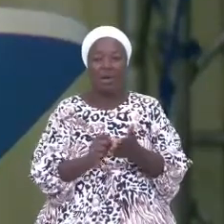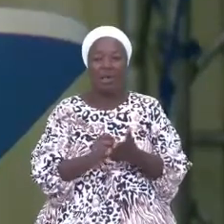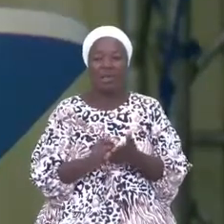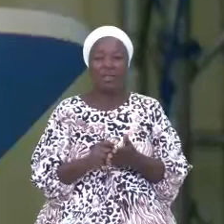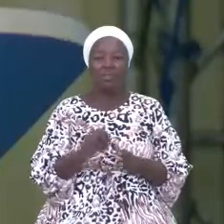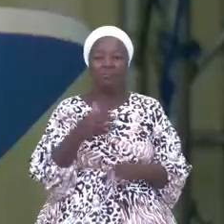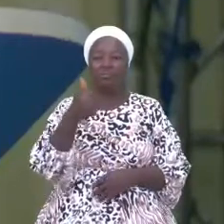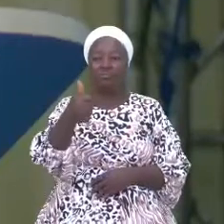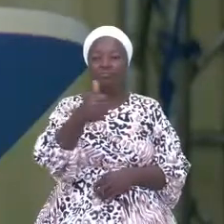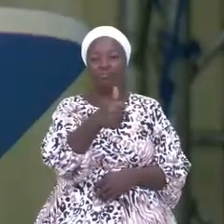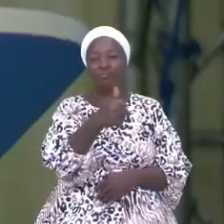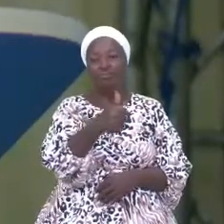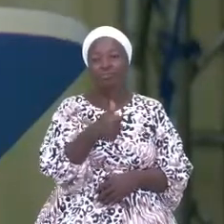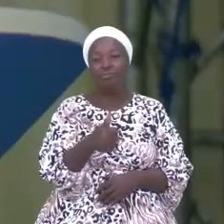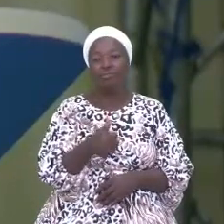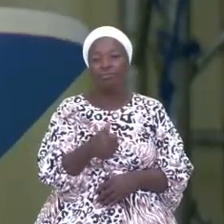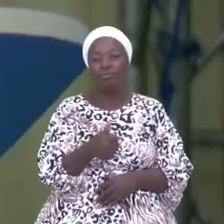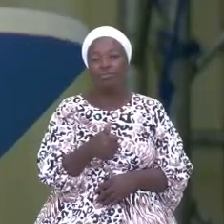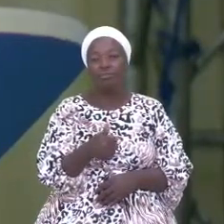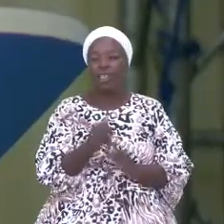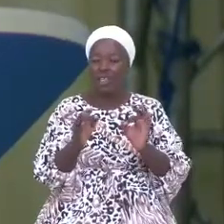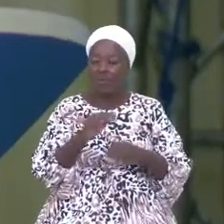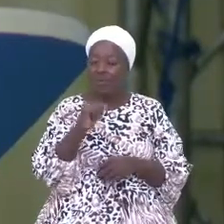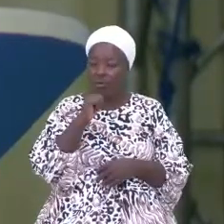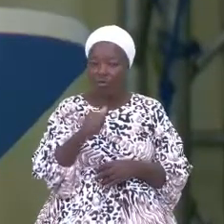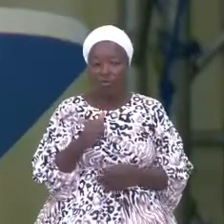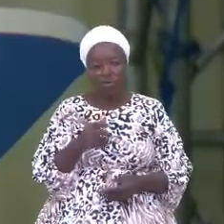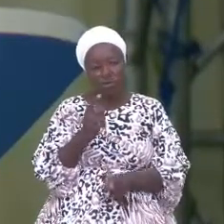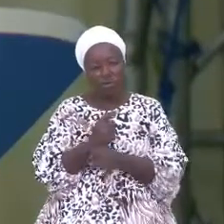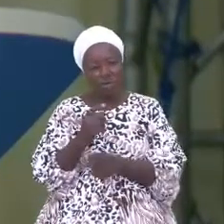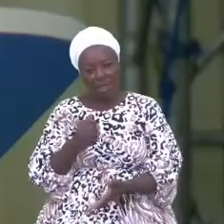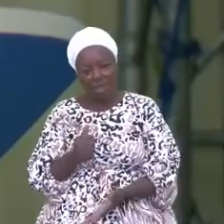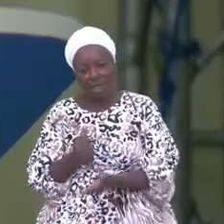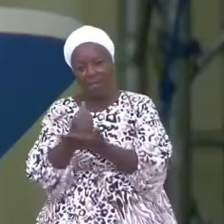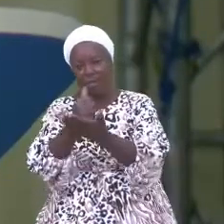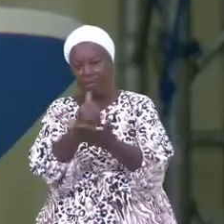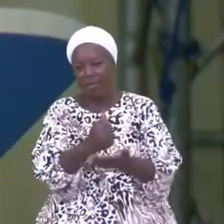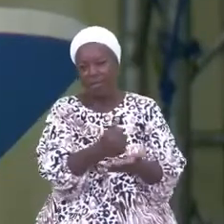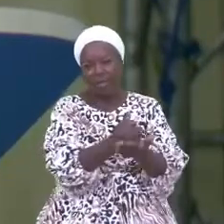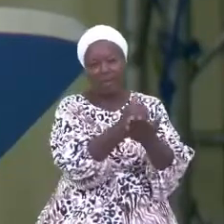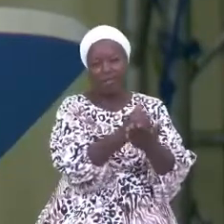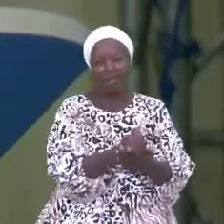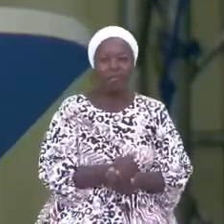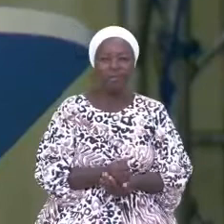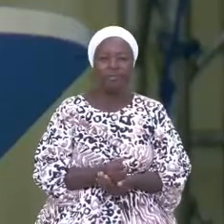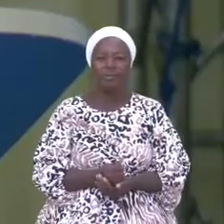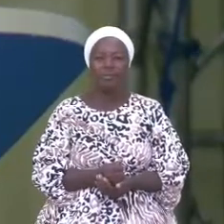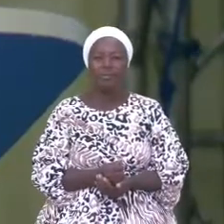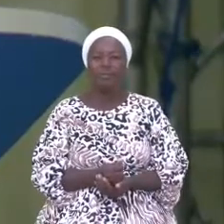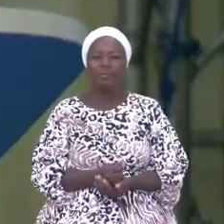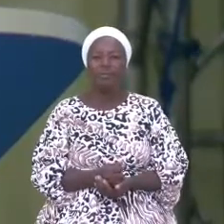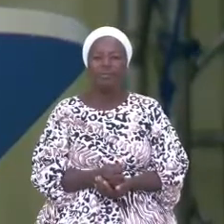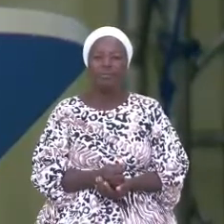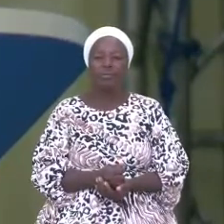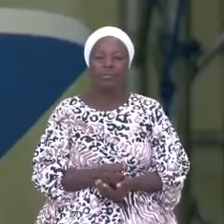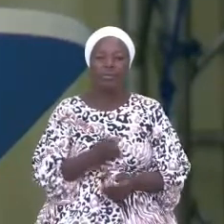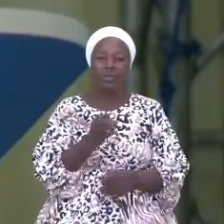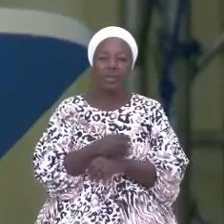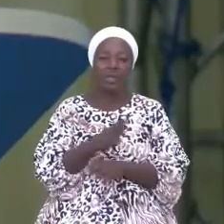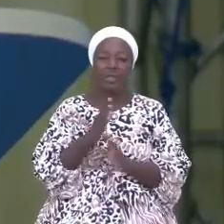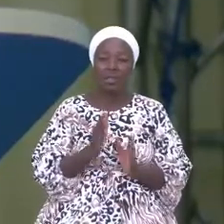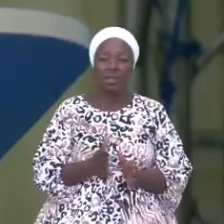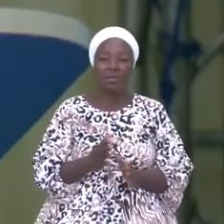that could not, then help them so that we can be fast to cover it. Counselors,